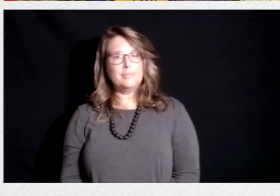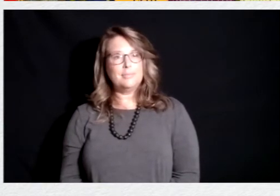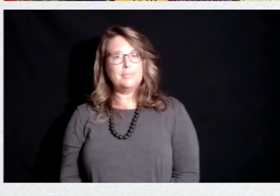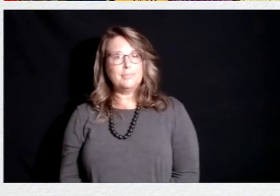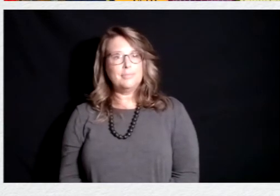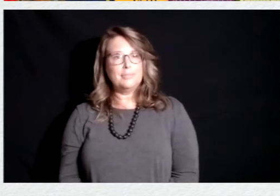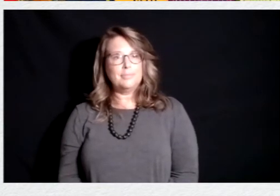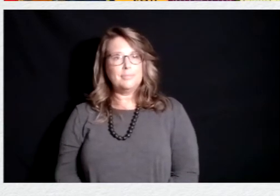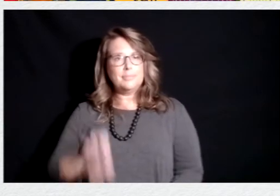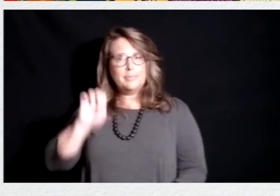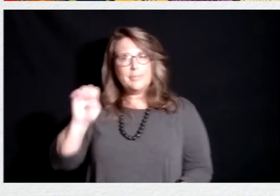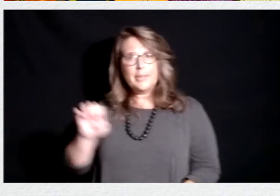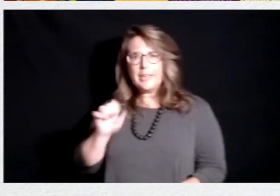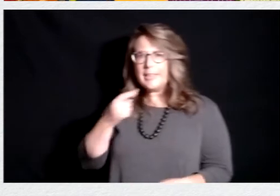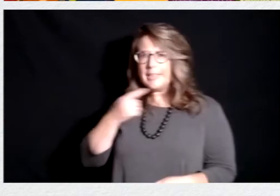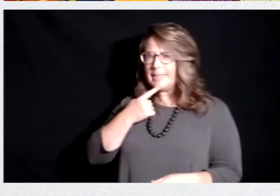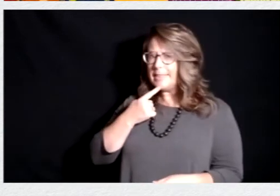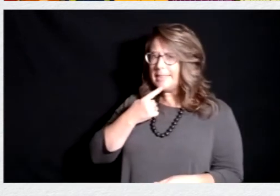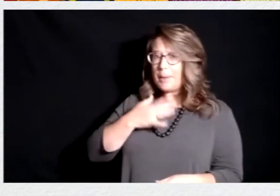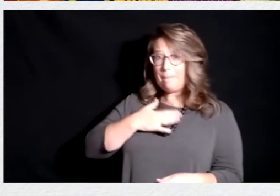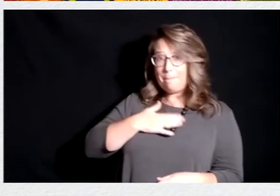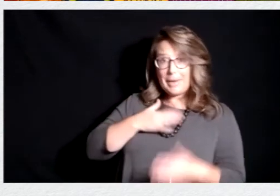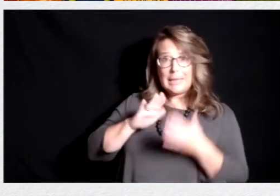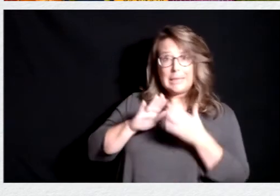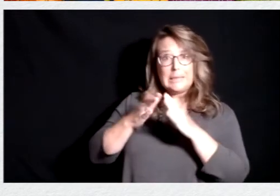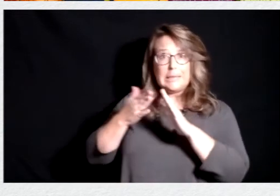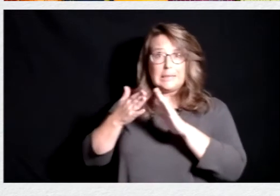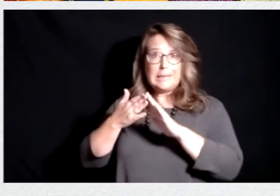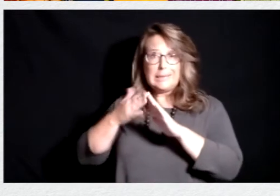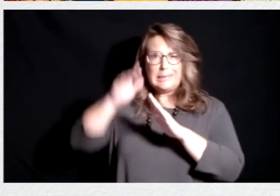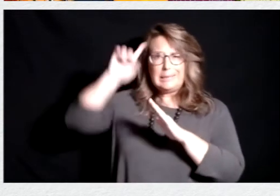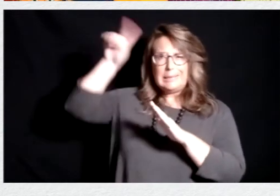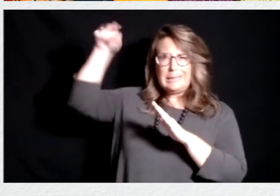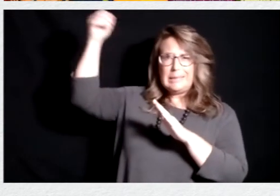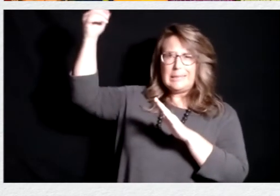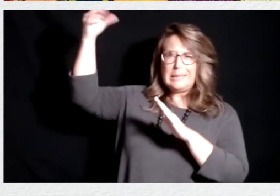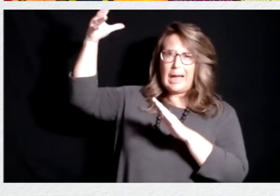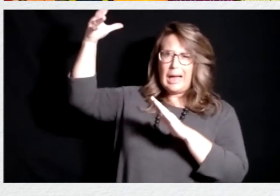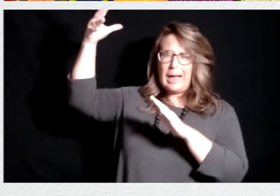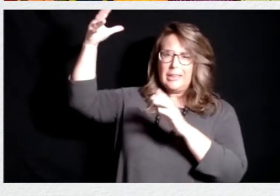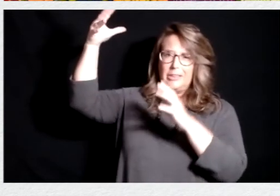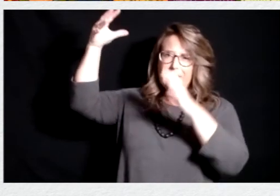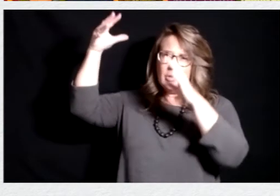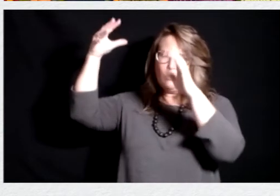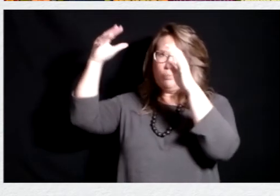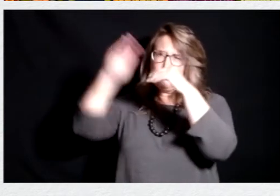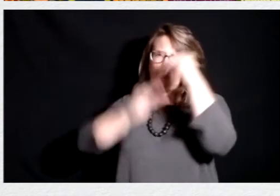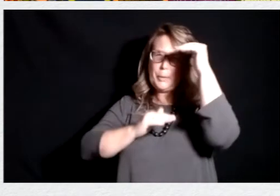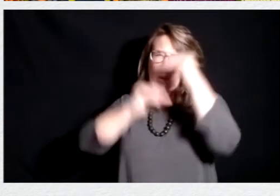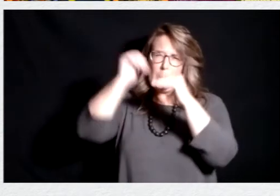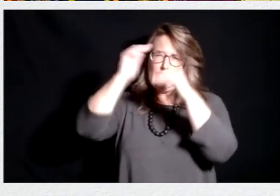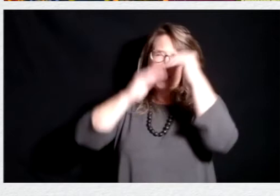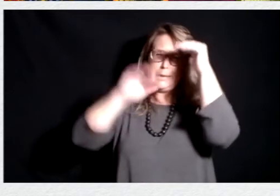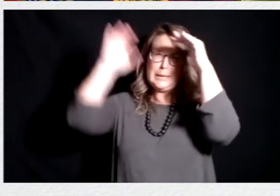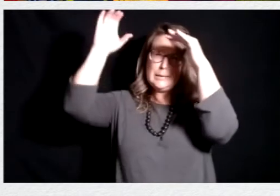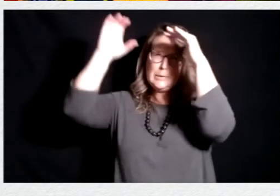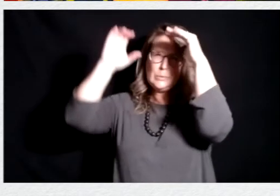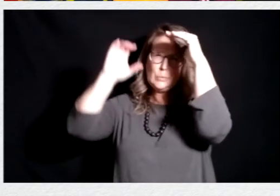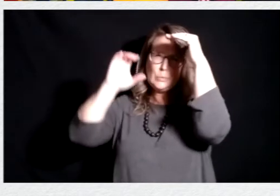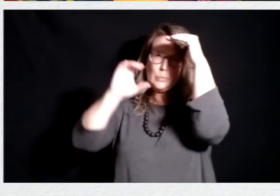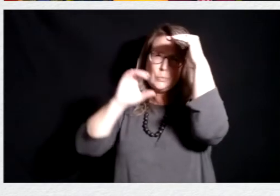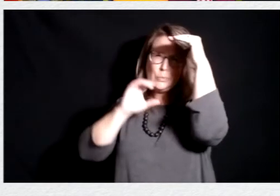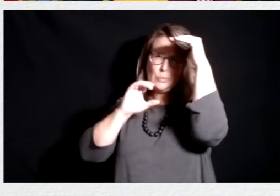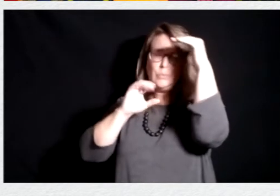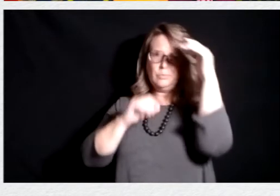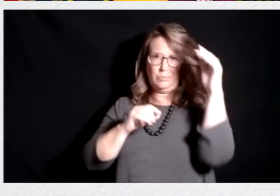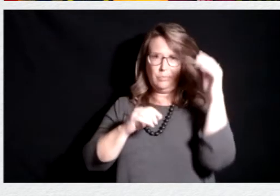In my city, the sun hides behind buildings as tall as the sky. En mi ciudad, el